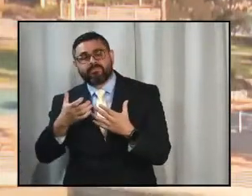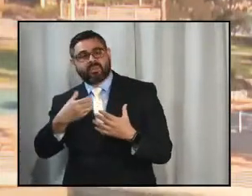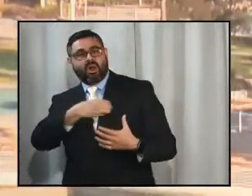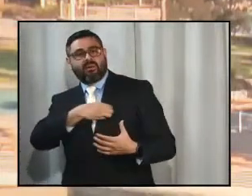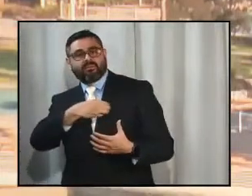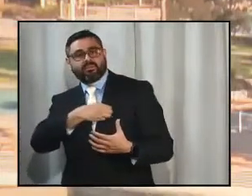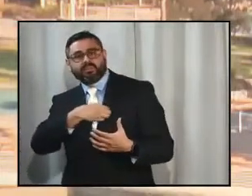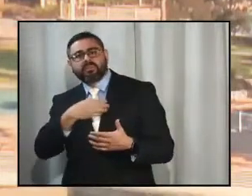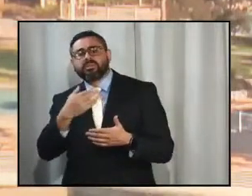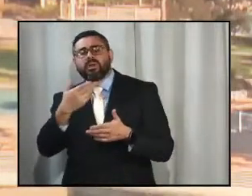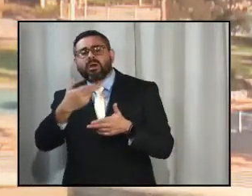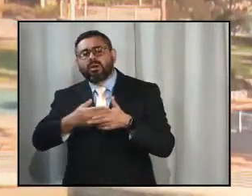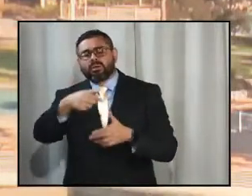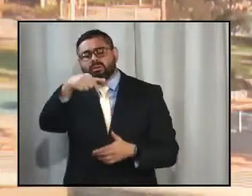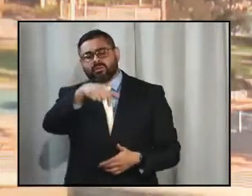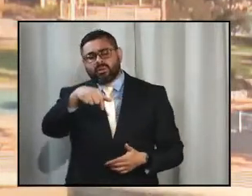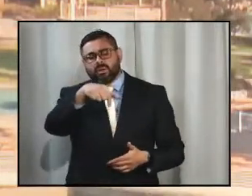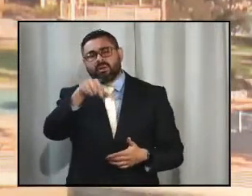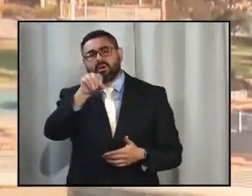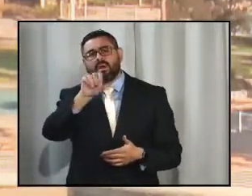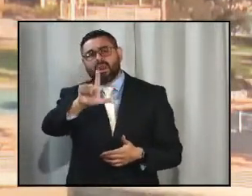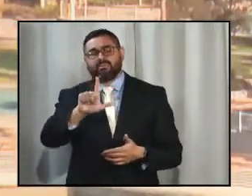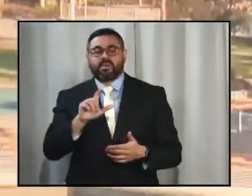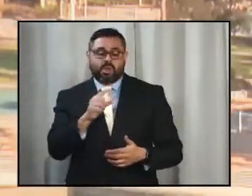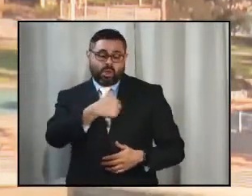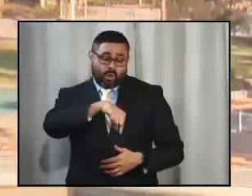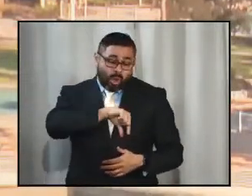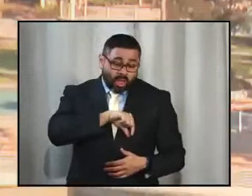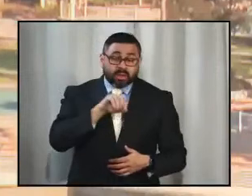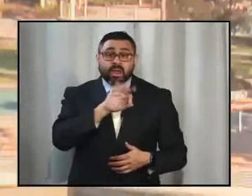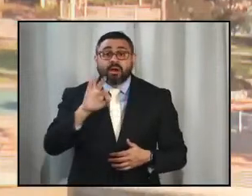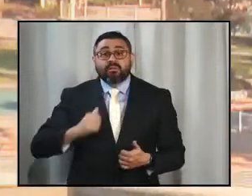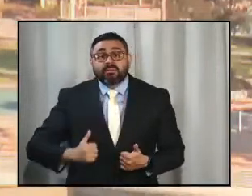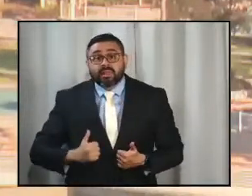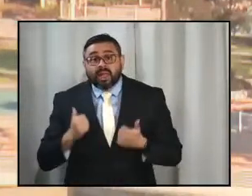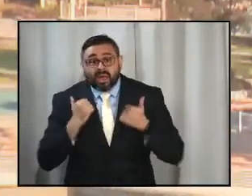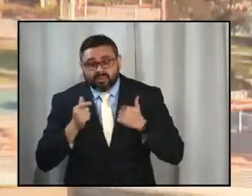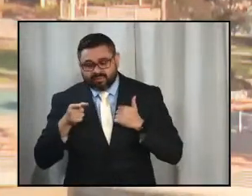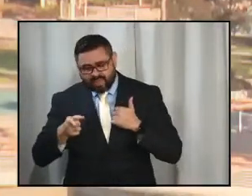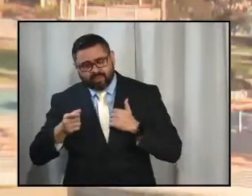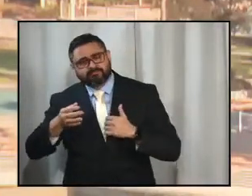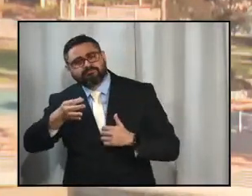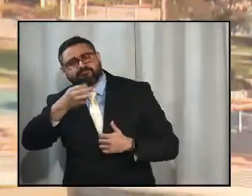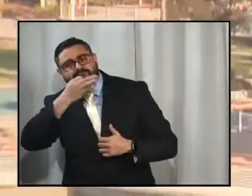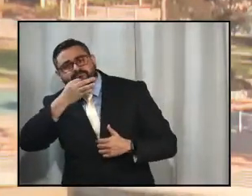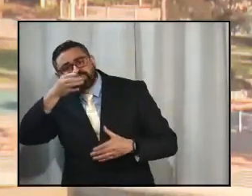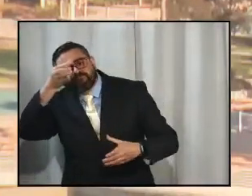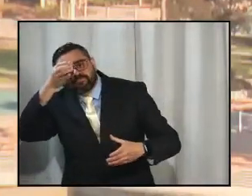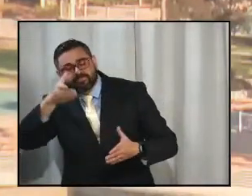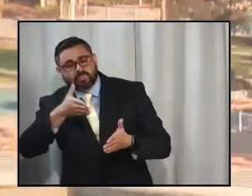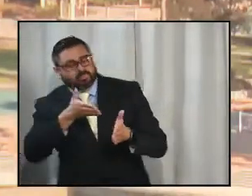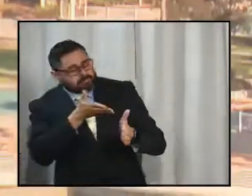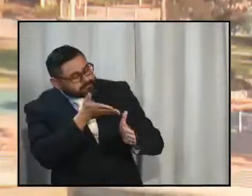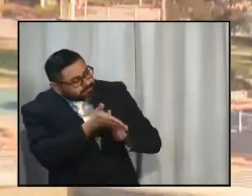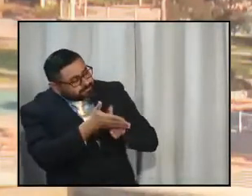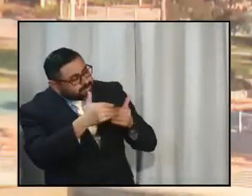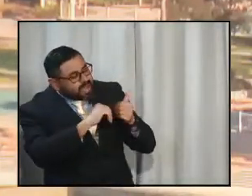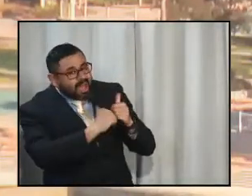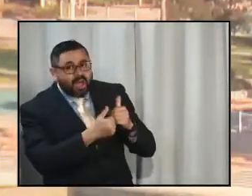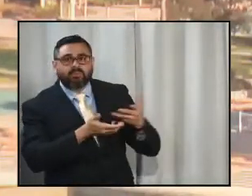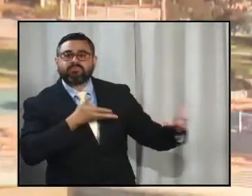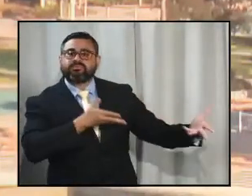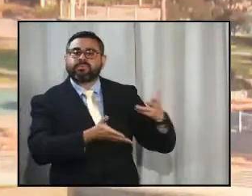extremely passionate about the work they do. Our quality of life officers work closely with our partners to assist in facilitating